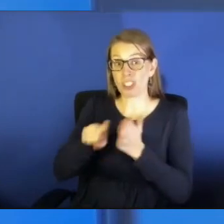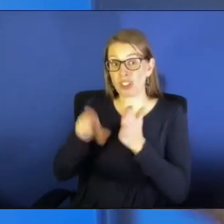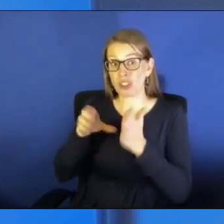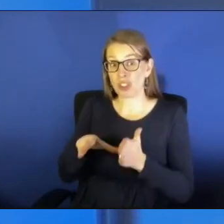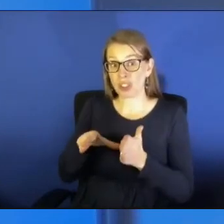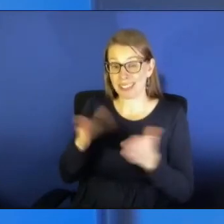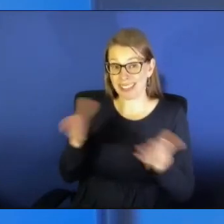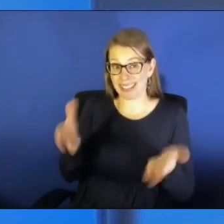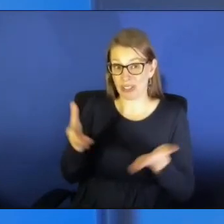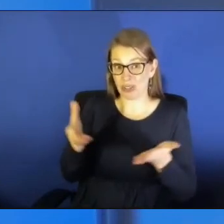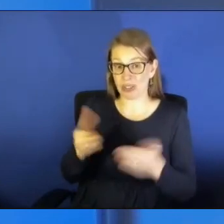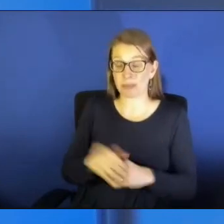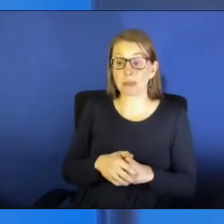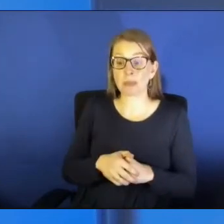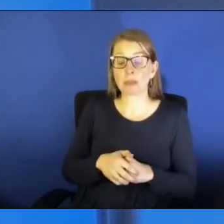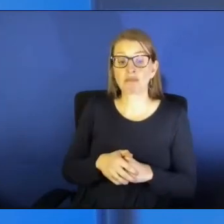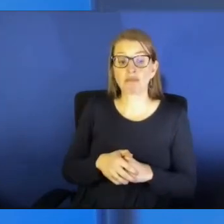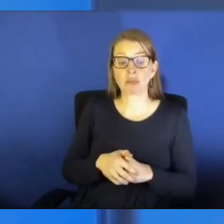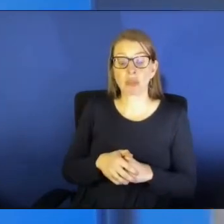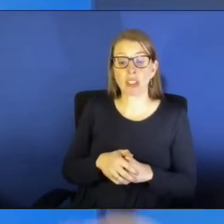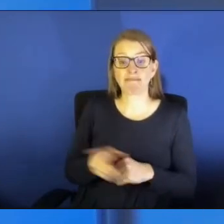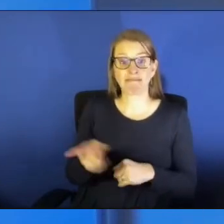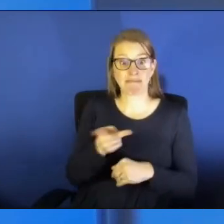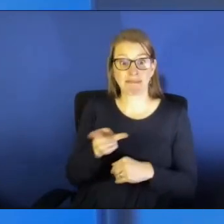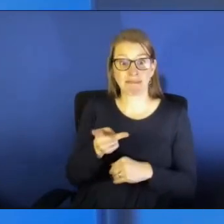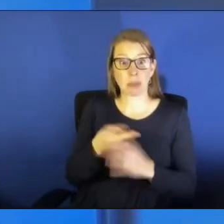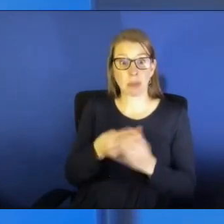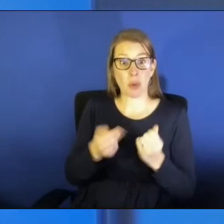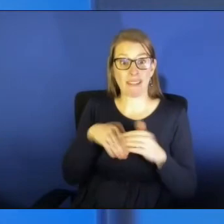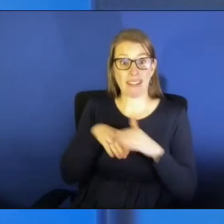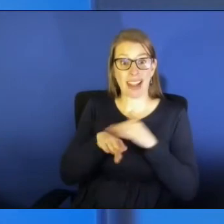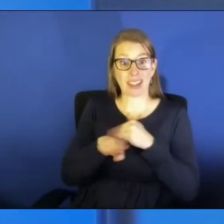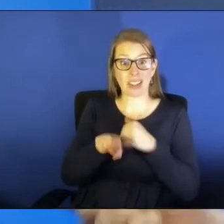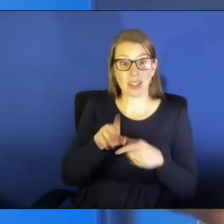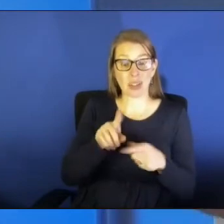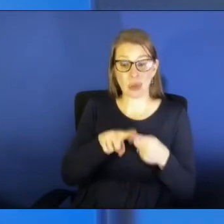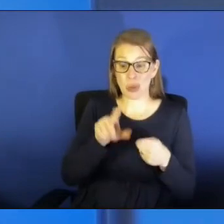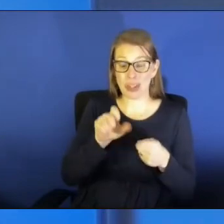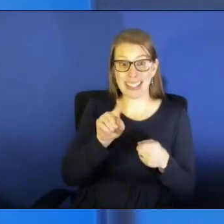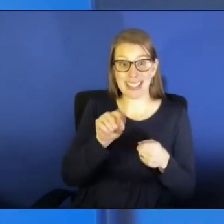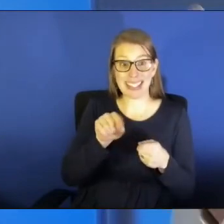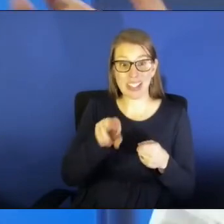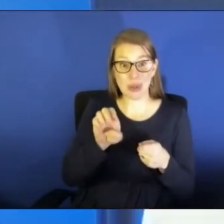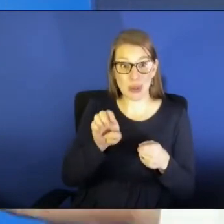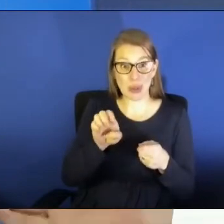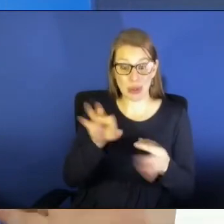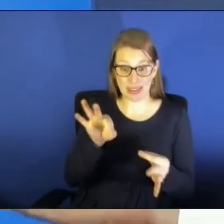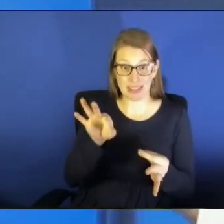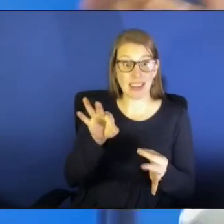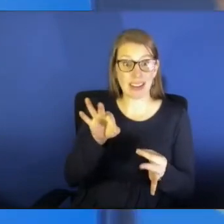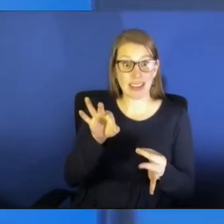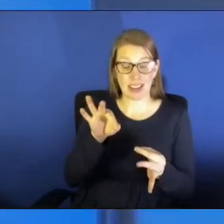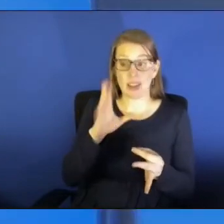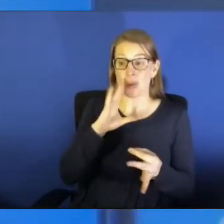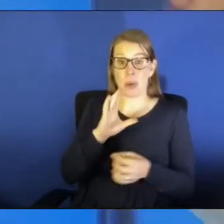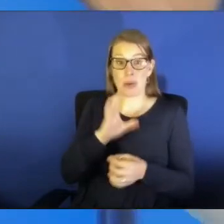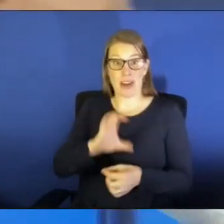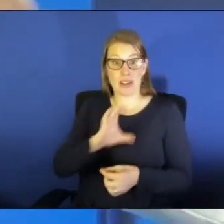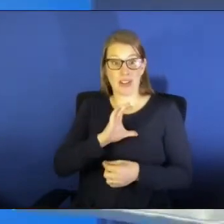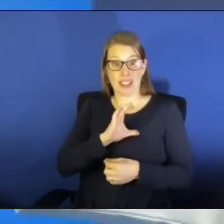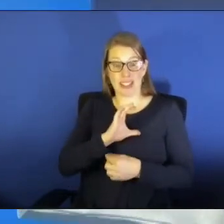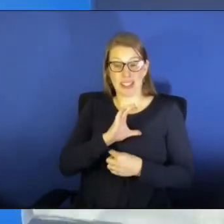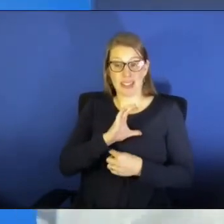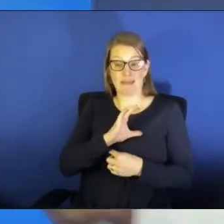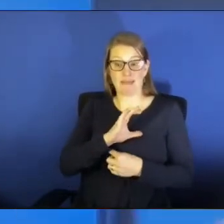have access to this tissue. We know the clinical characteristics of the patient. Depending on how far out we are, we know